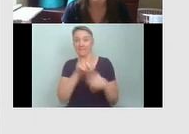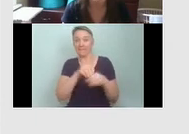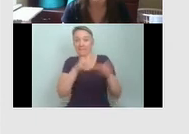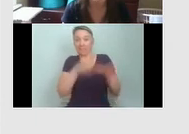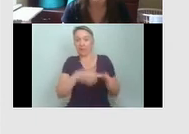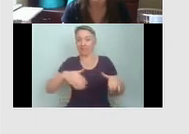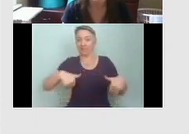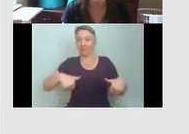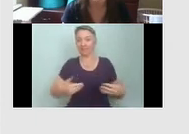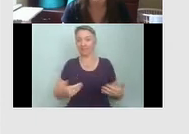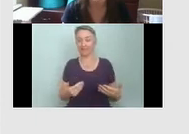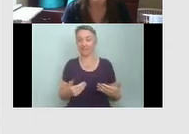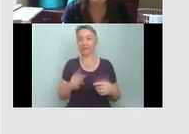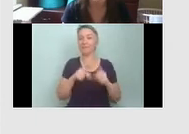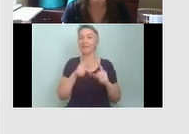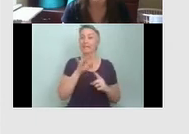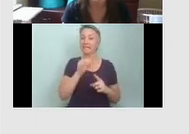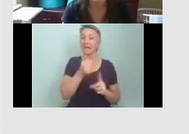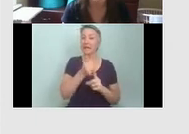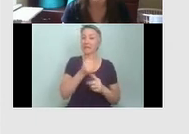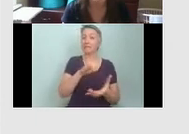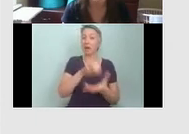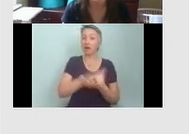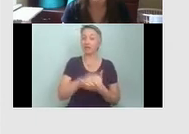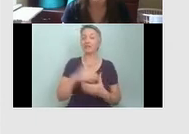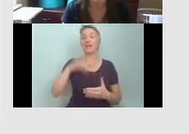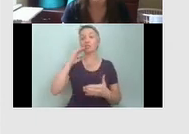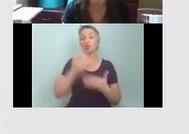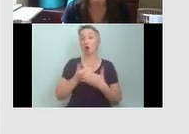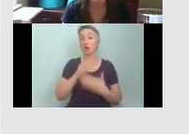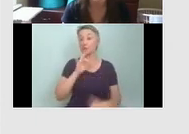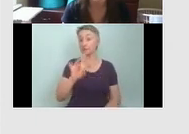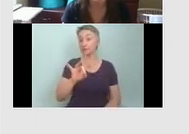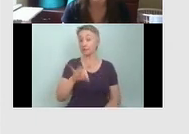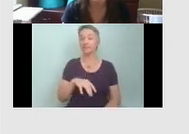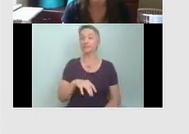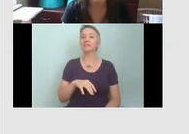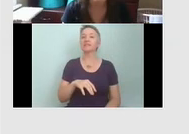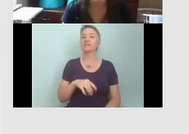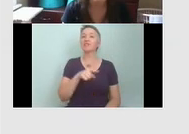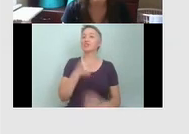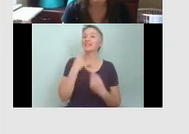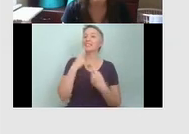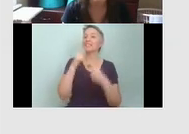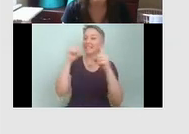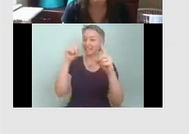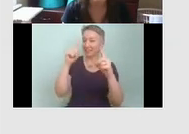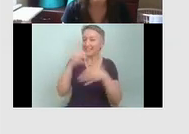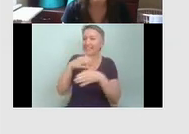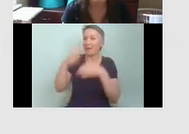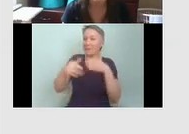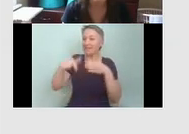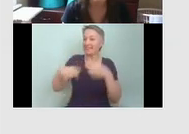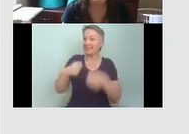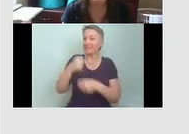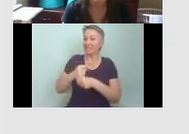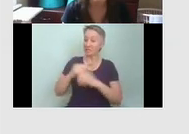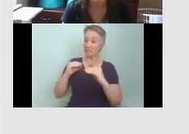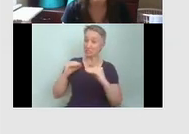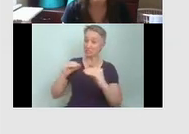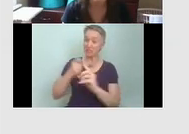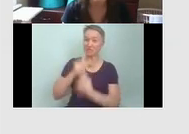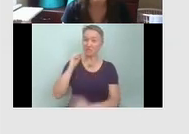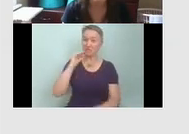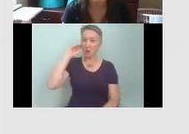But, Kim is married. She has an 8-year-old daughter that she successfully completed this year's schooling for.